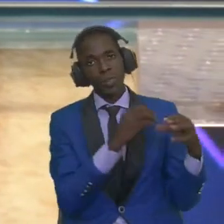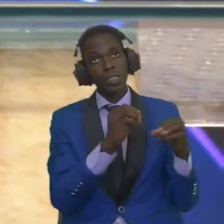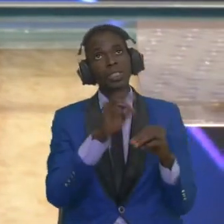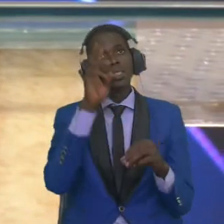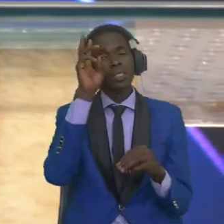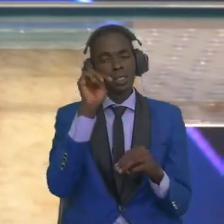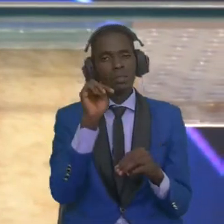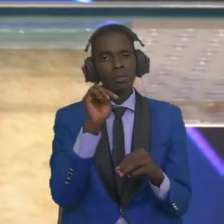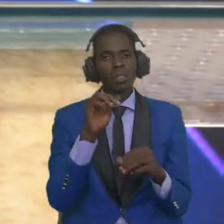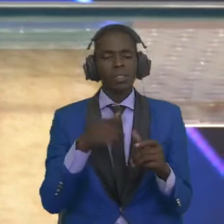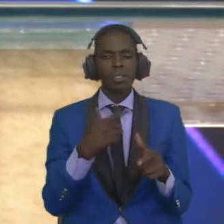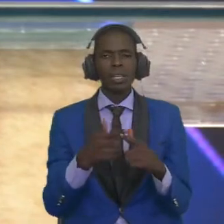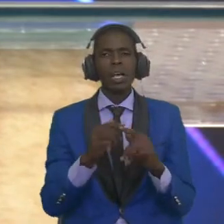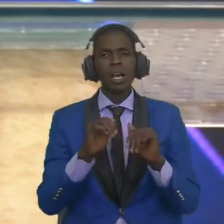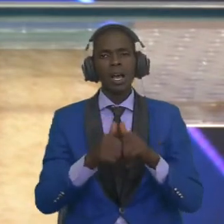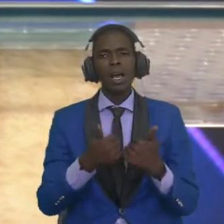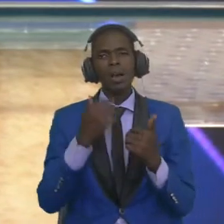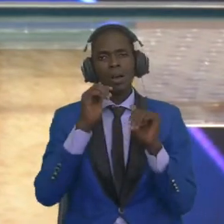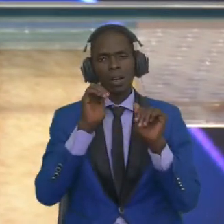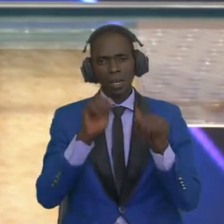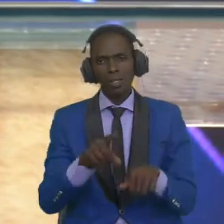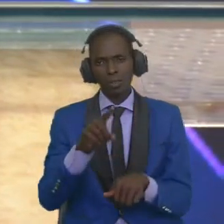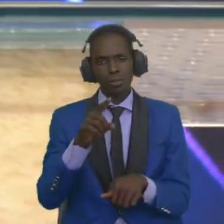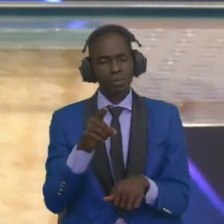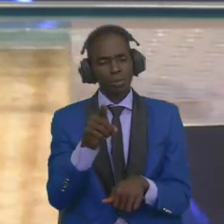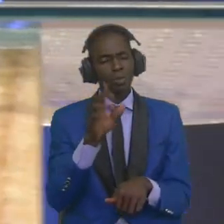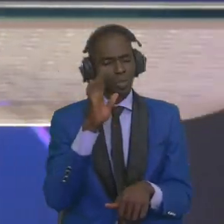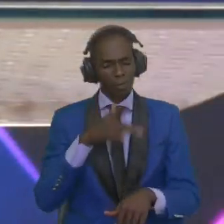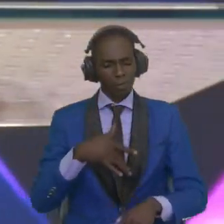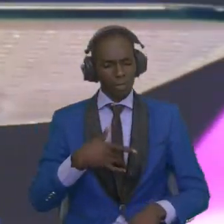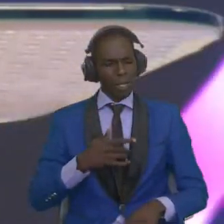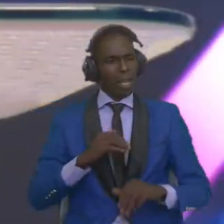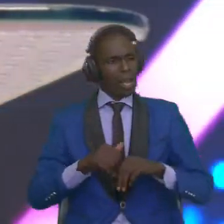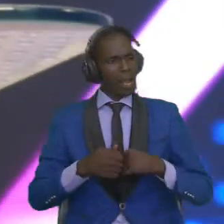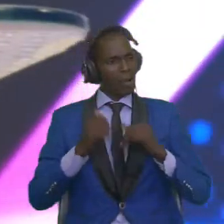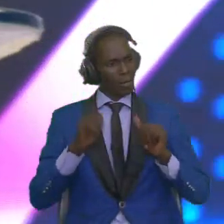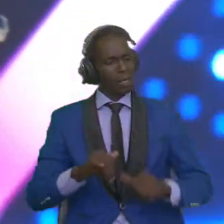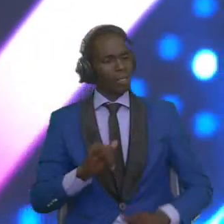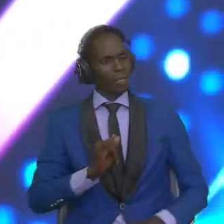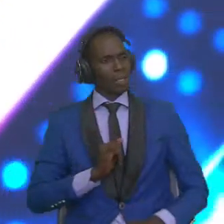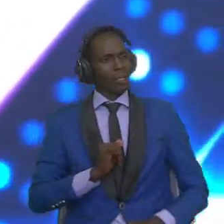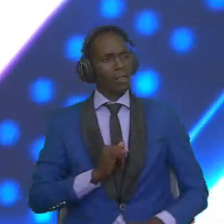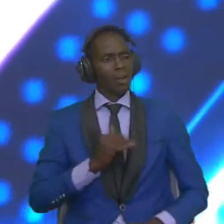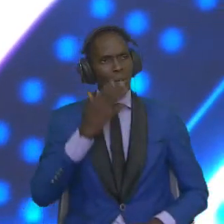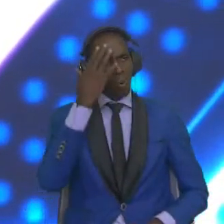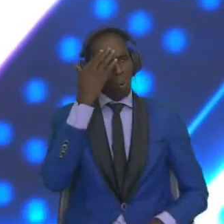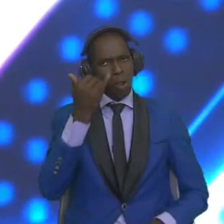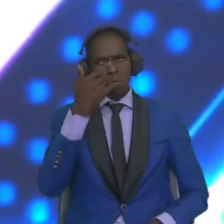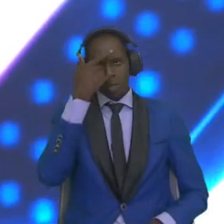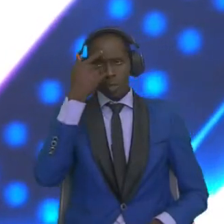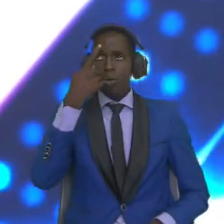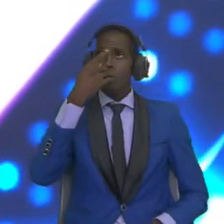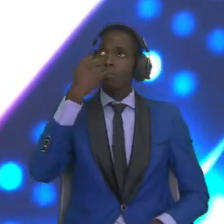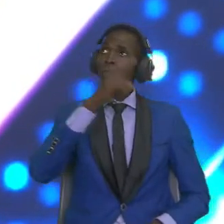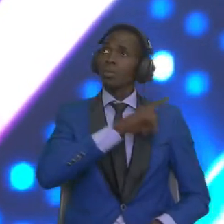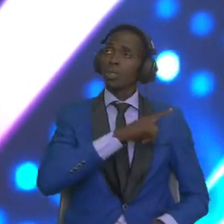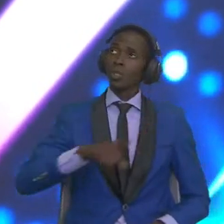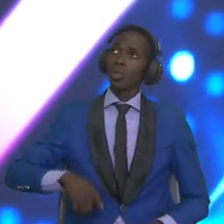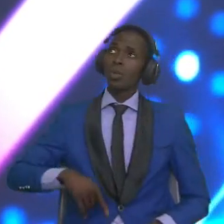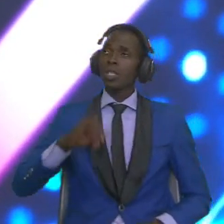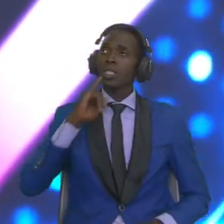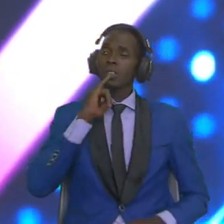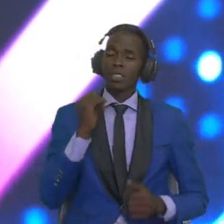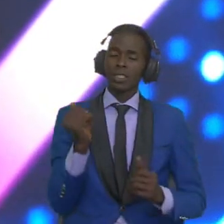I? The grace of God is there because God is able. Able to make all